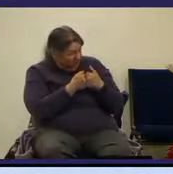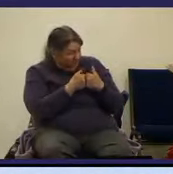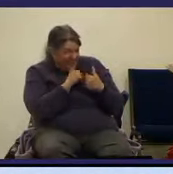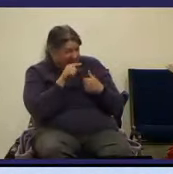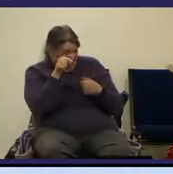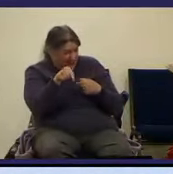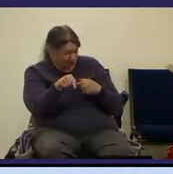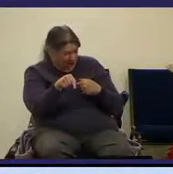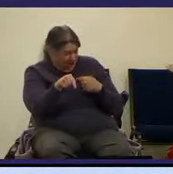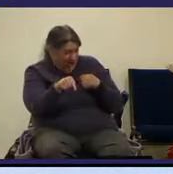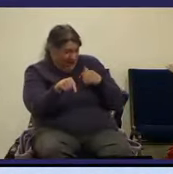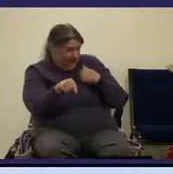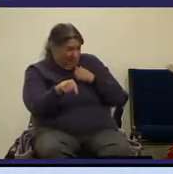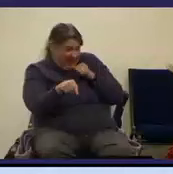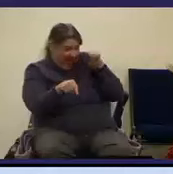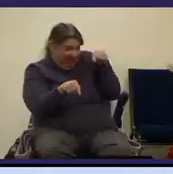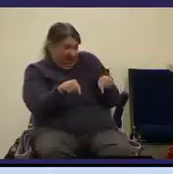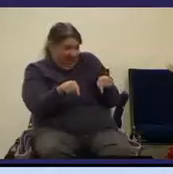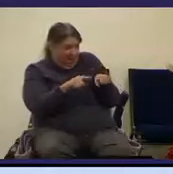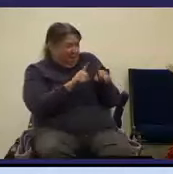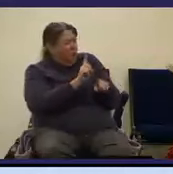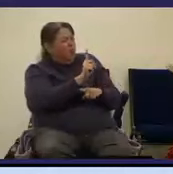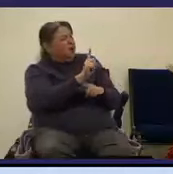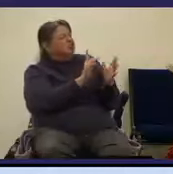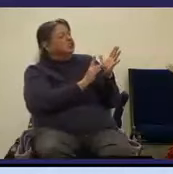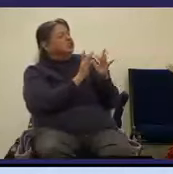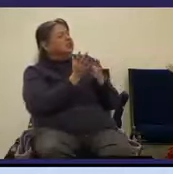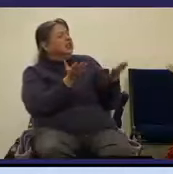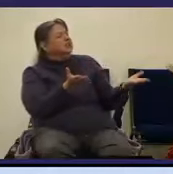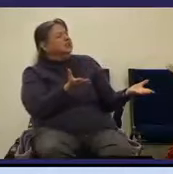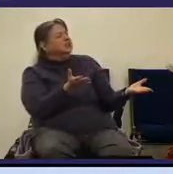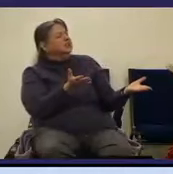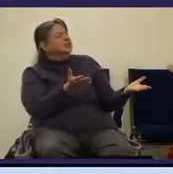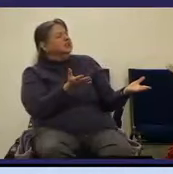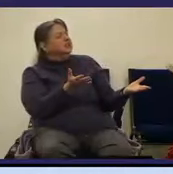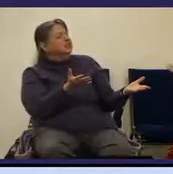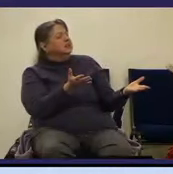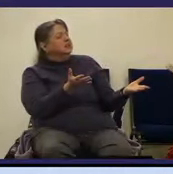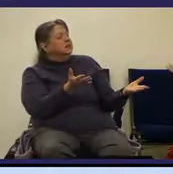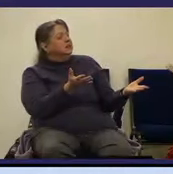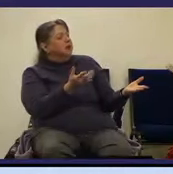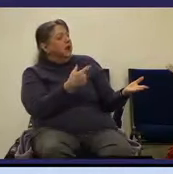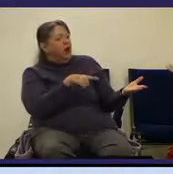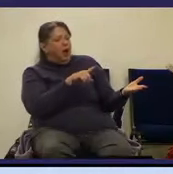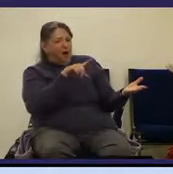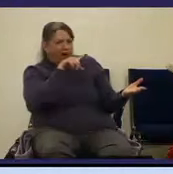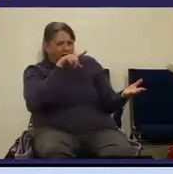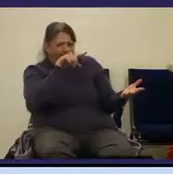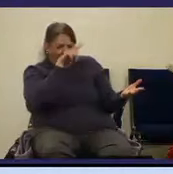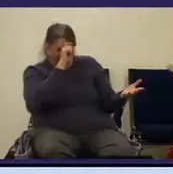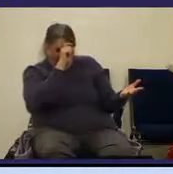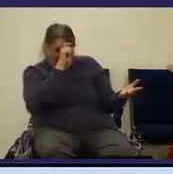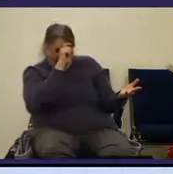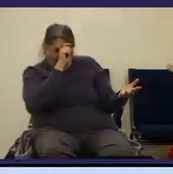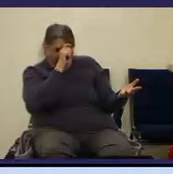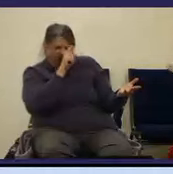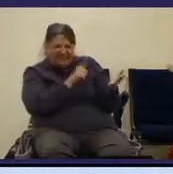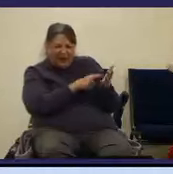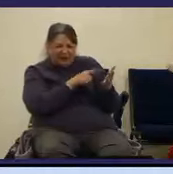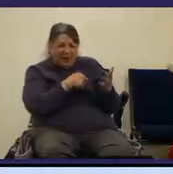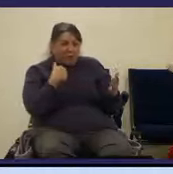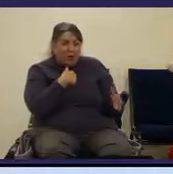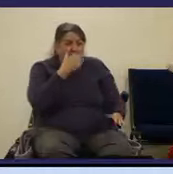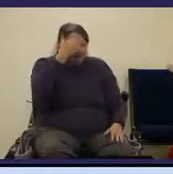there. But where is Jesus? And it's almost as we forget sometimes, right?